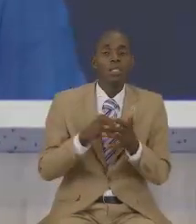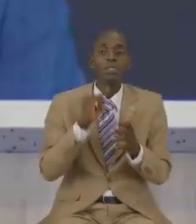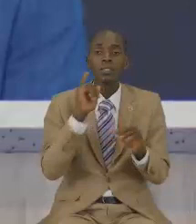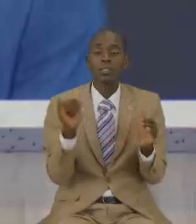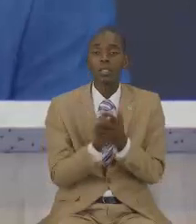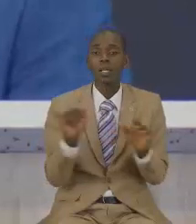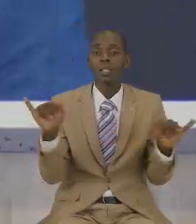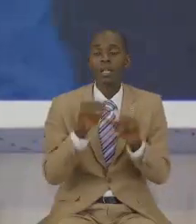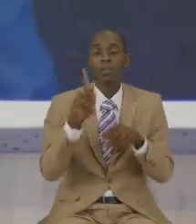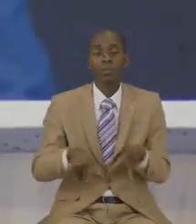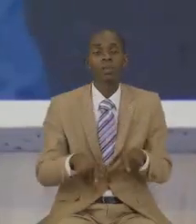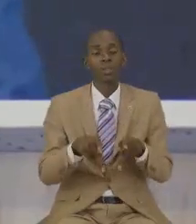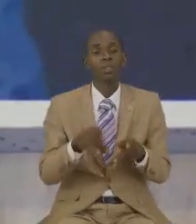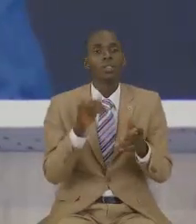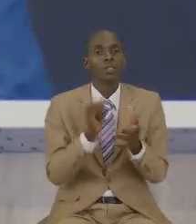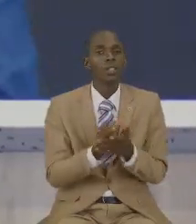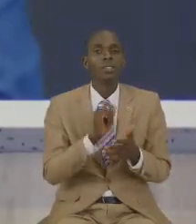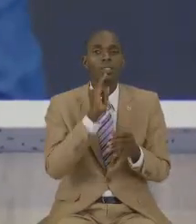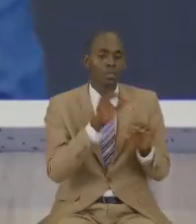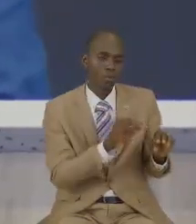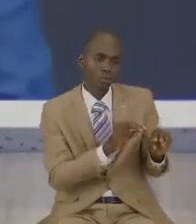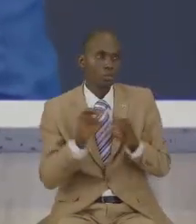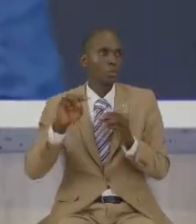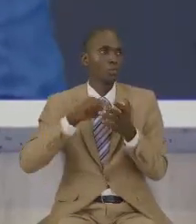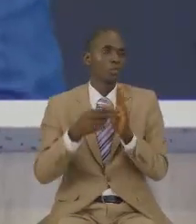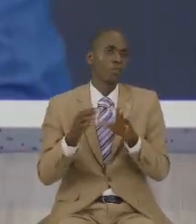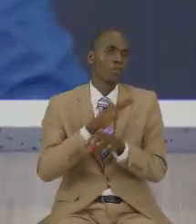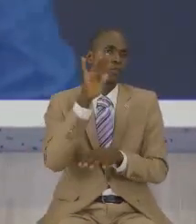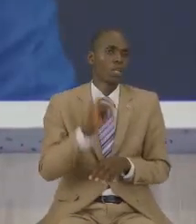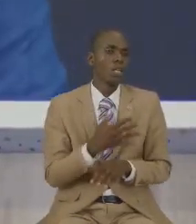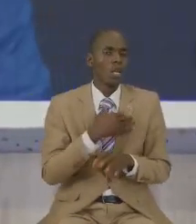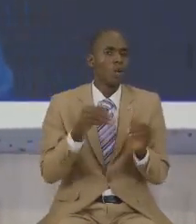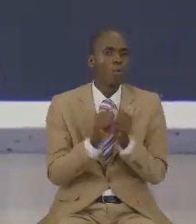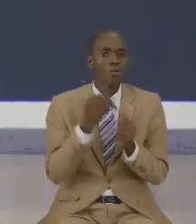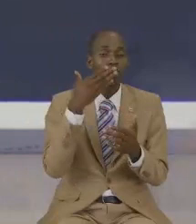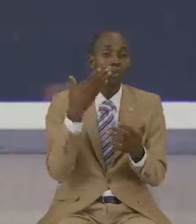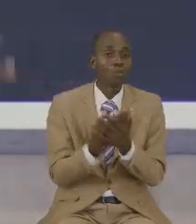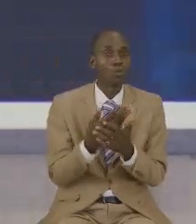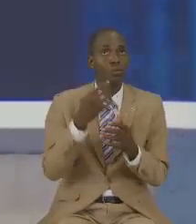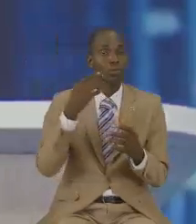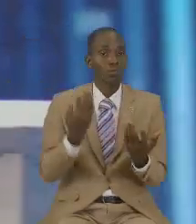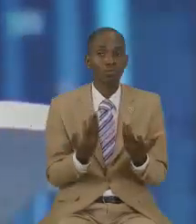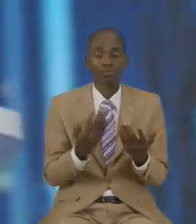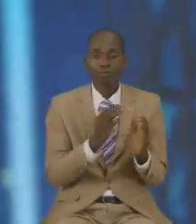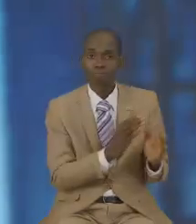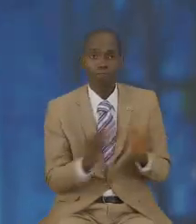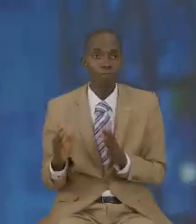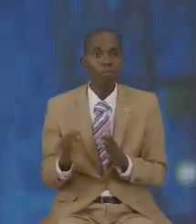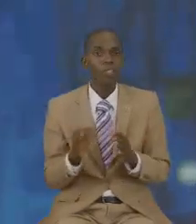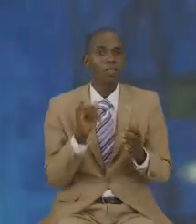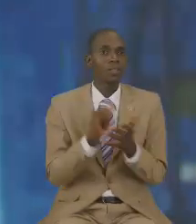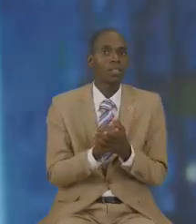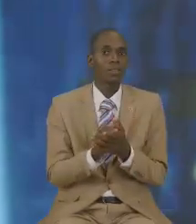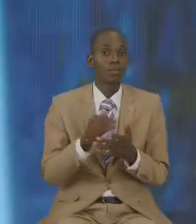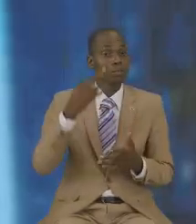a woman that is driving meaningfully and with good motives, that is going to arrive